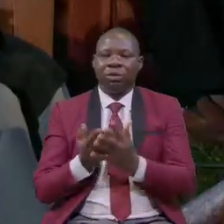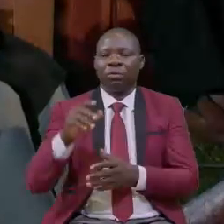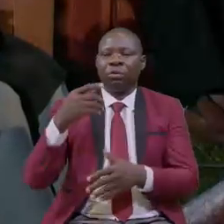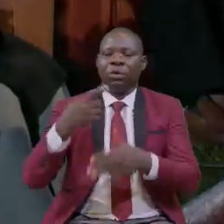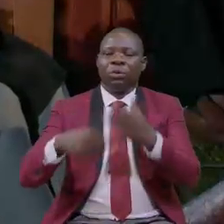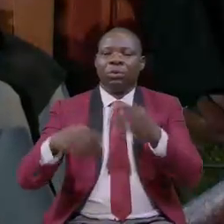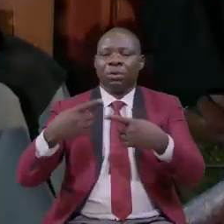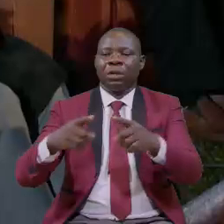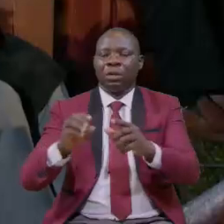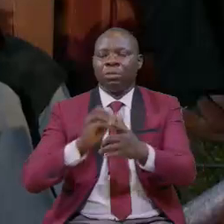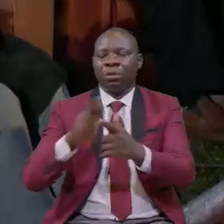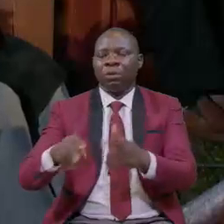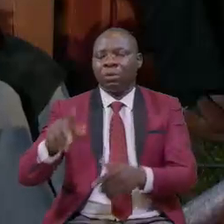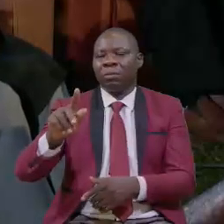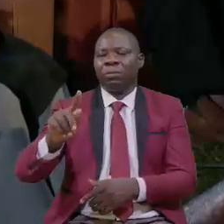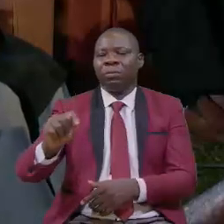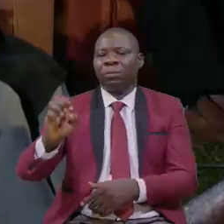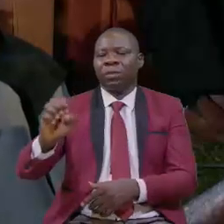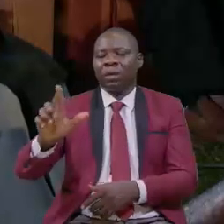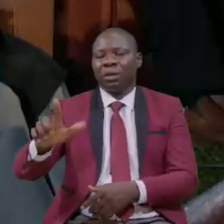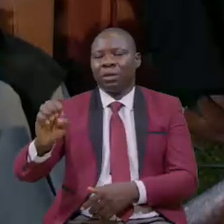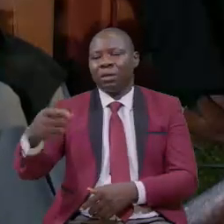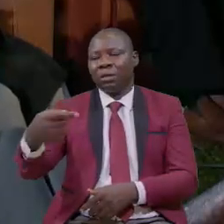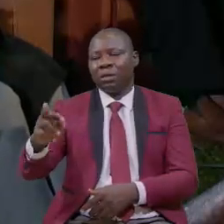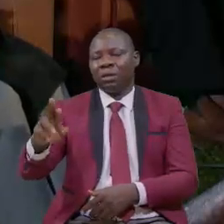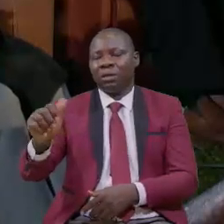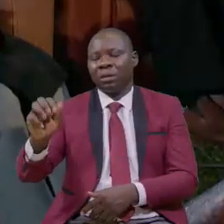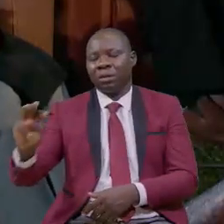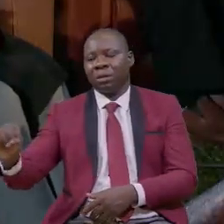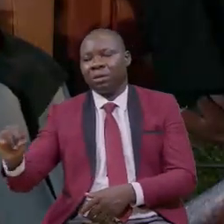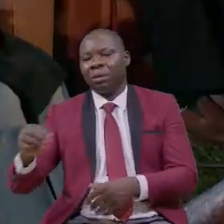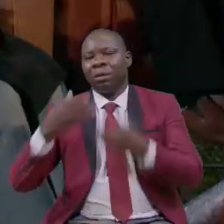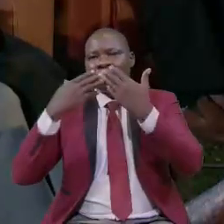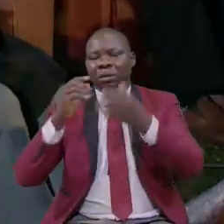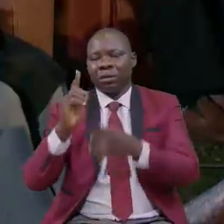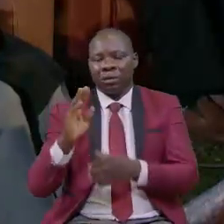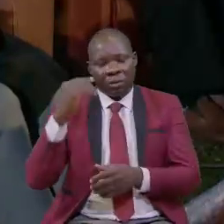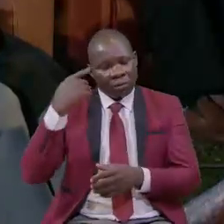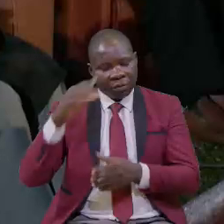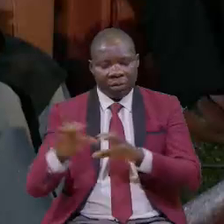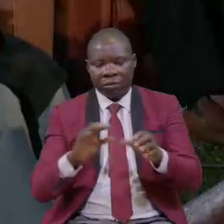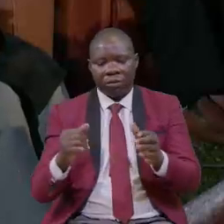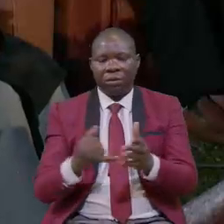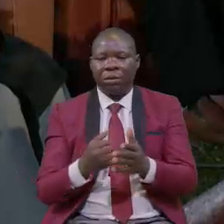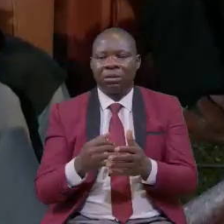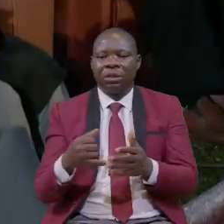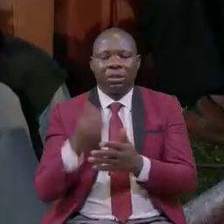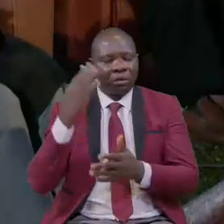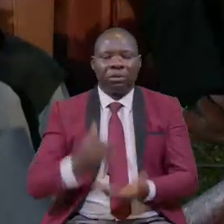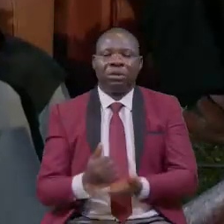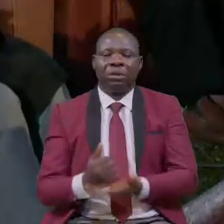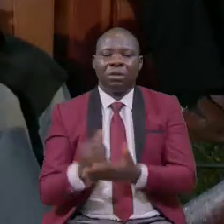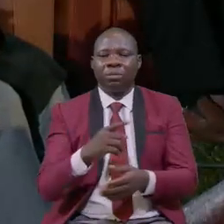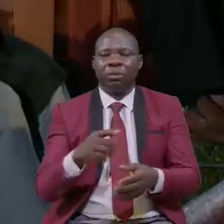doing this. It will help you as you cooperate to do all